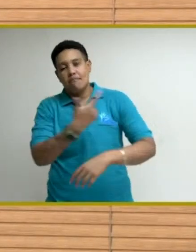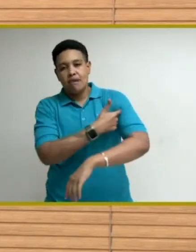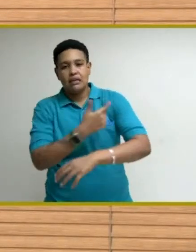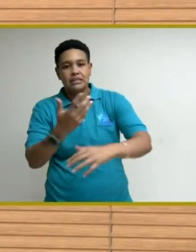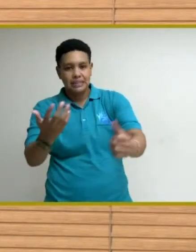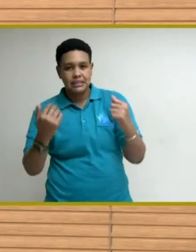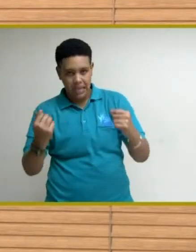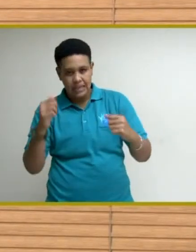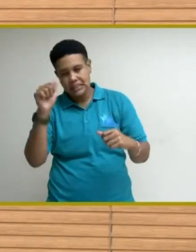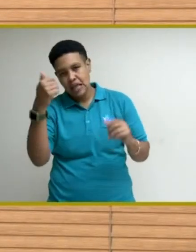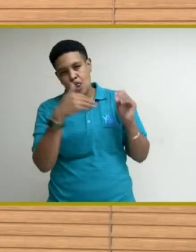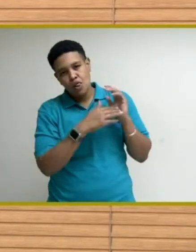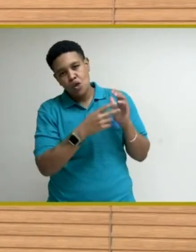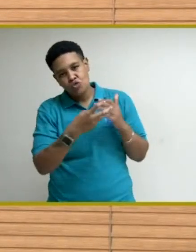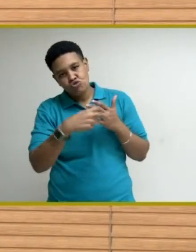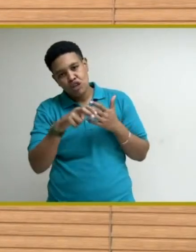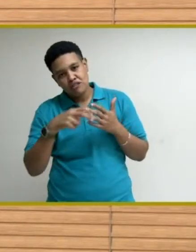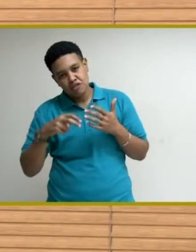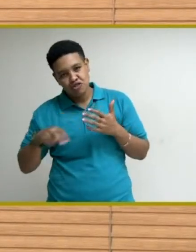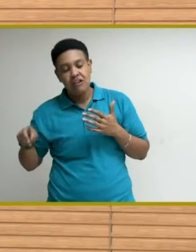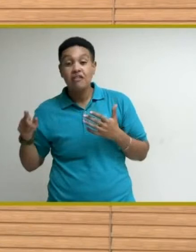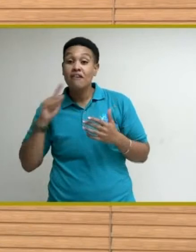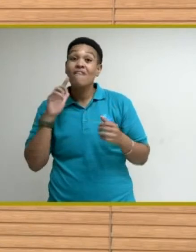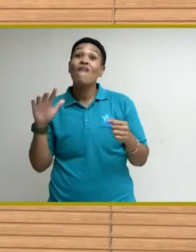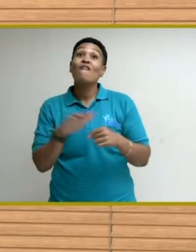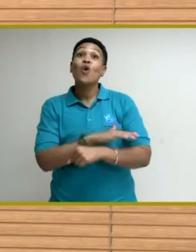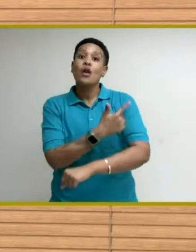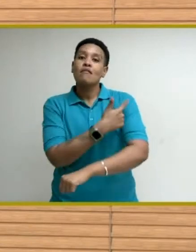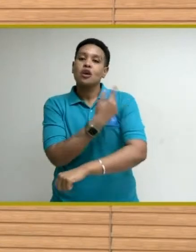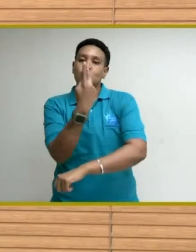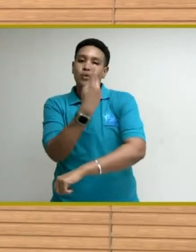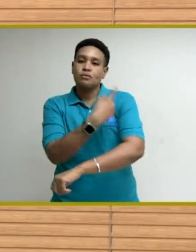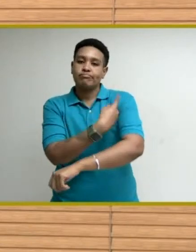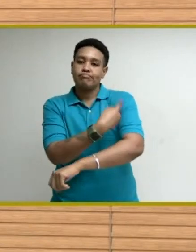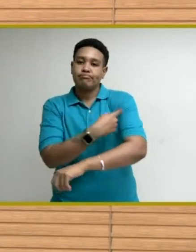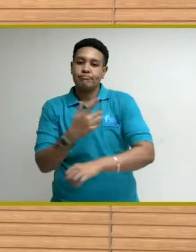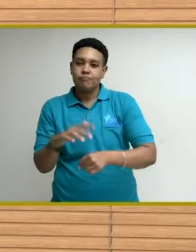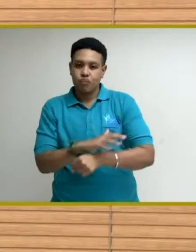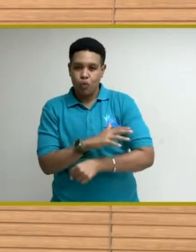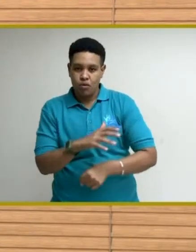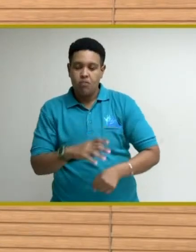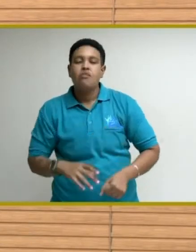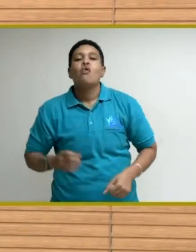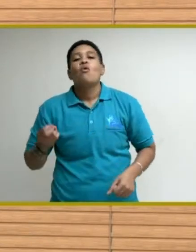the purposes of being fully vaccinated. And so,